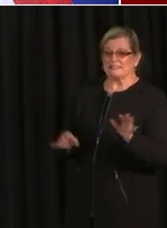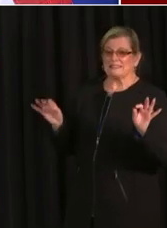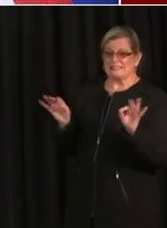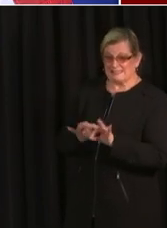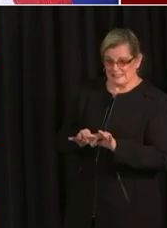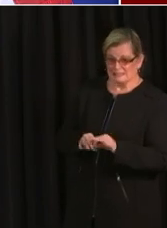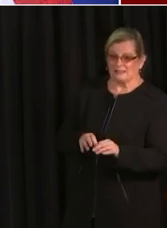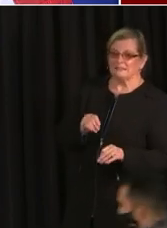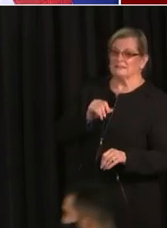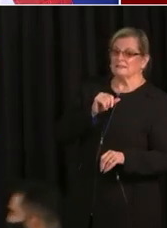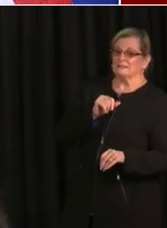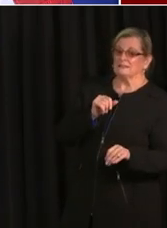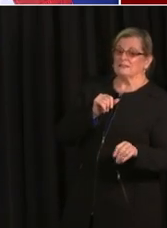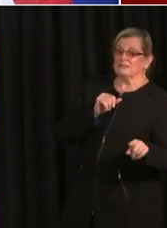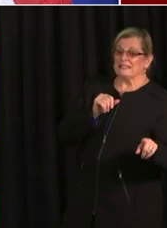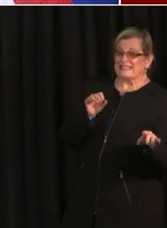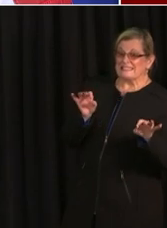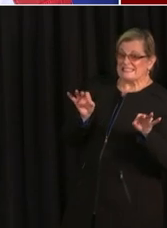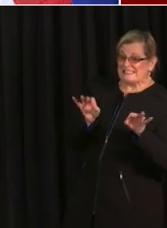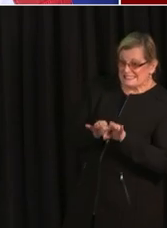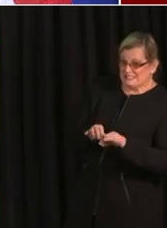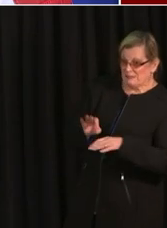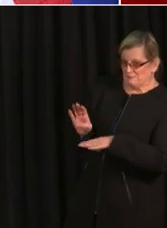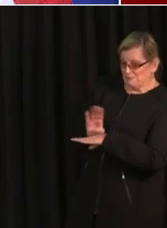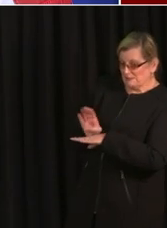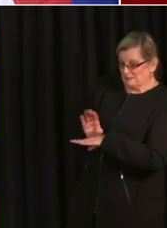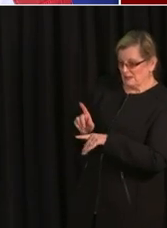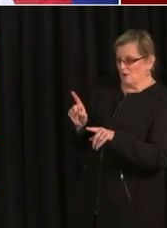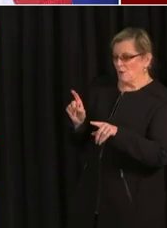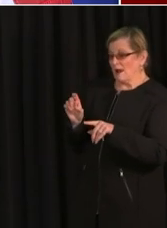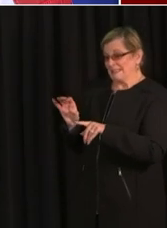essential travel was. And this is Mayor's Order